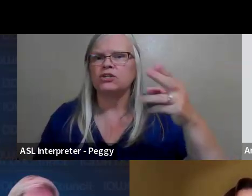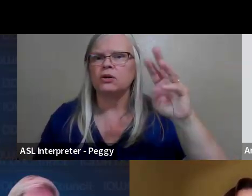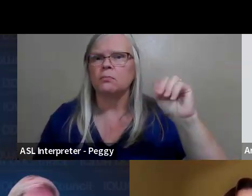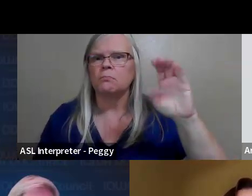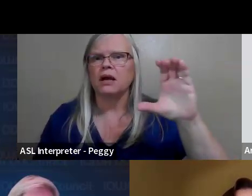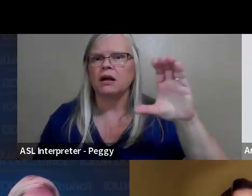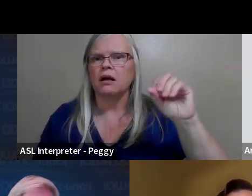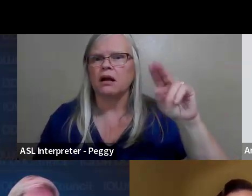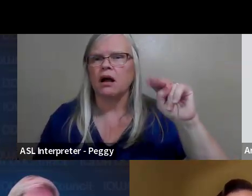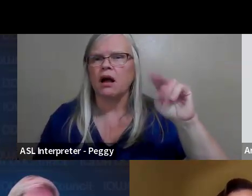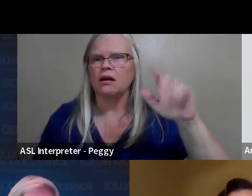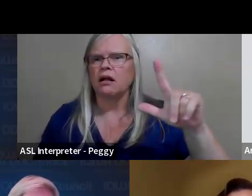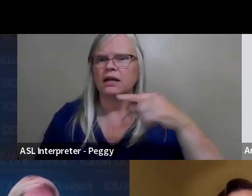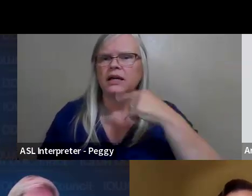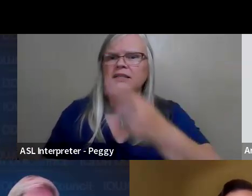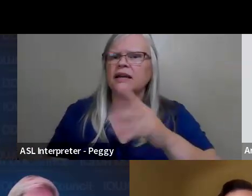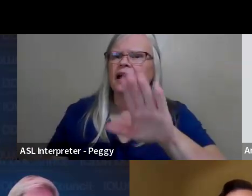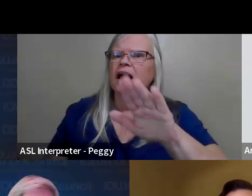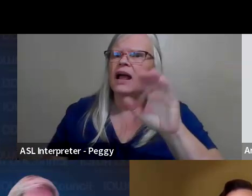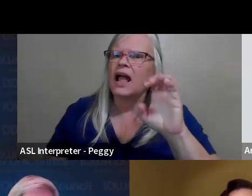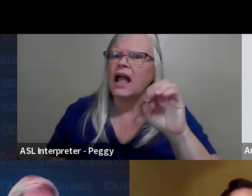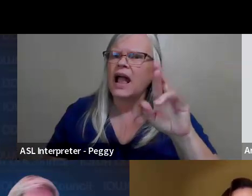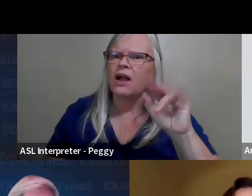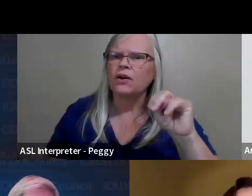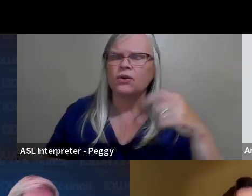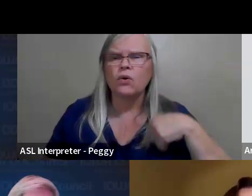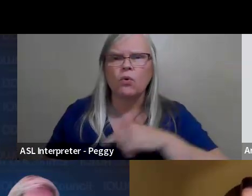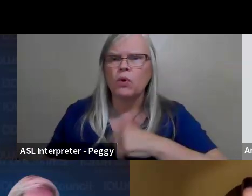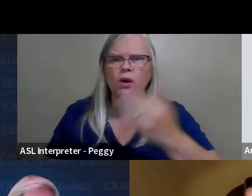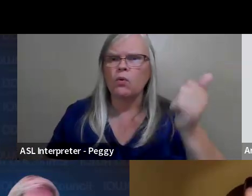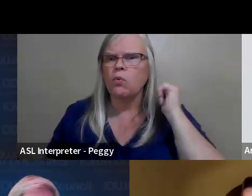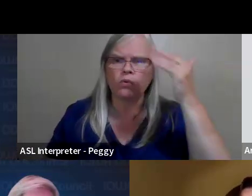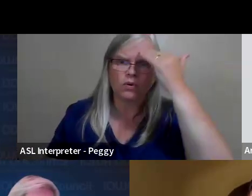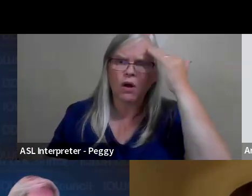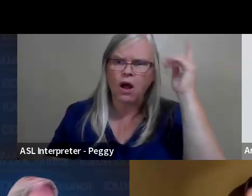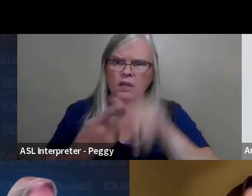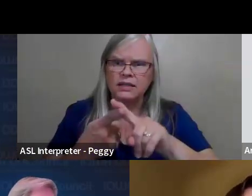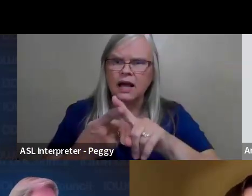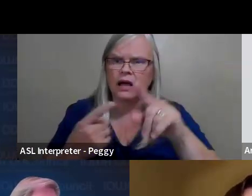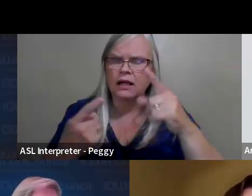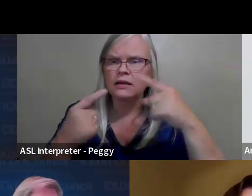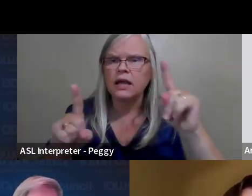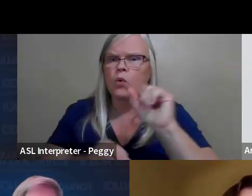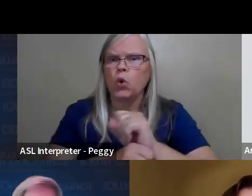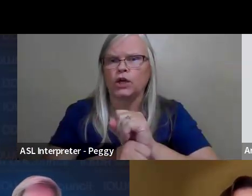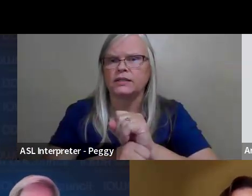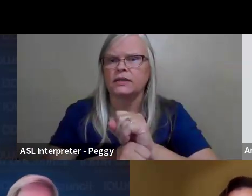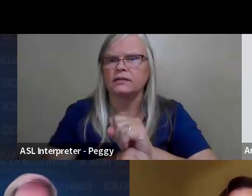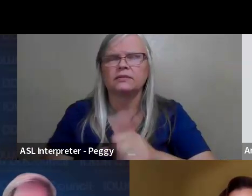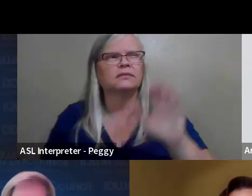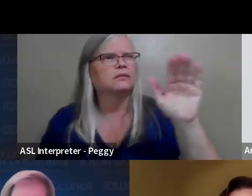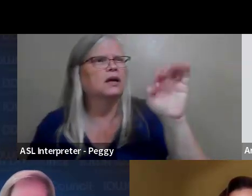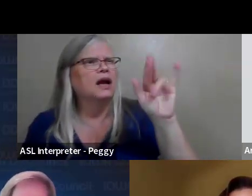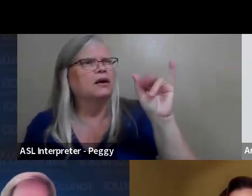to him, and he said, well, Erin, we won't know how it works until it works. And I said, I